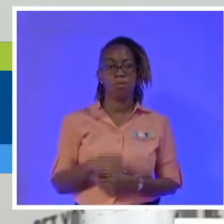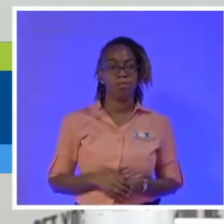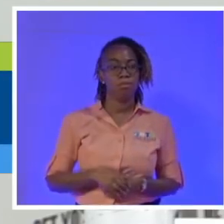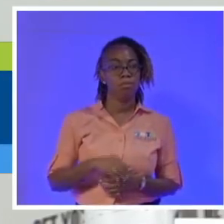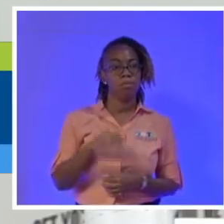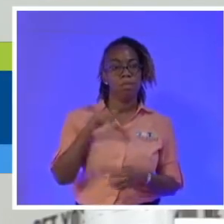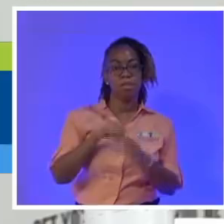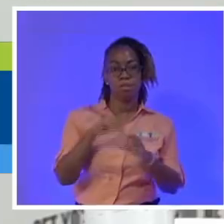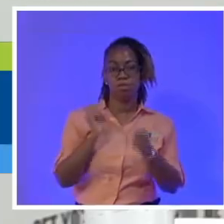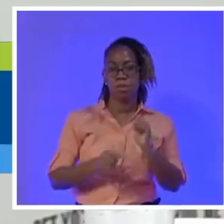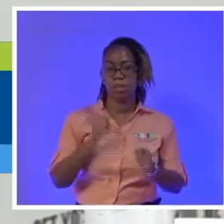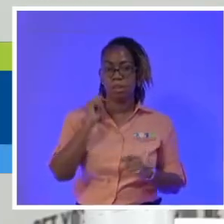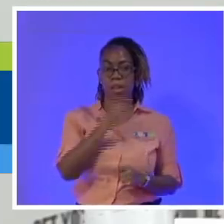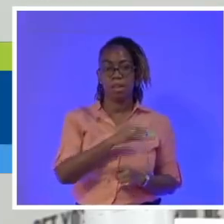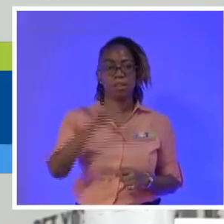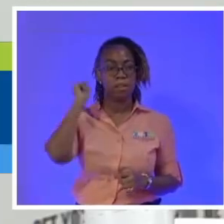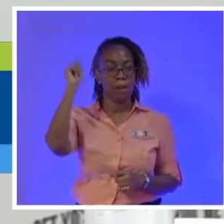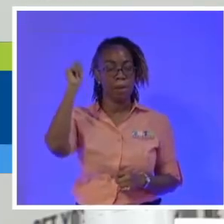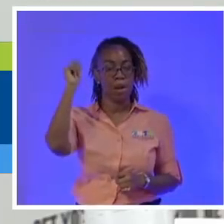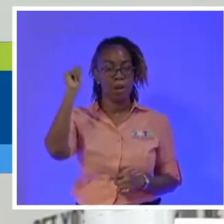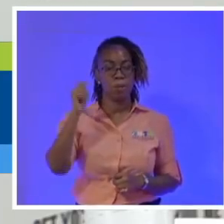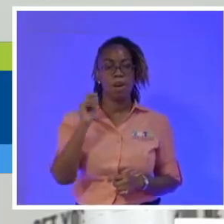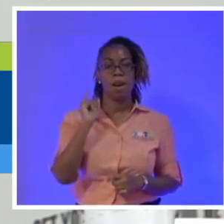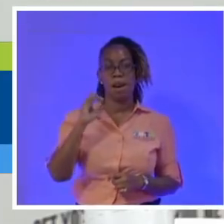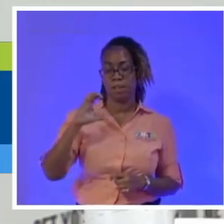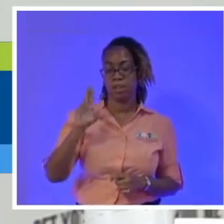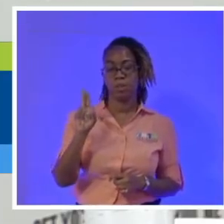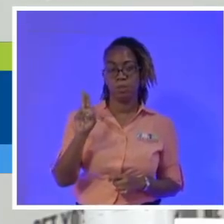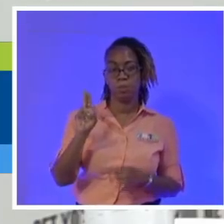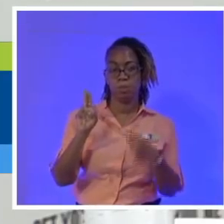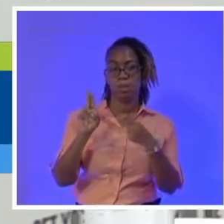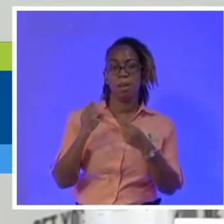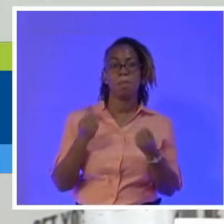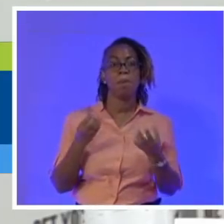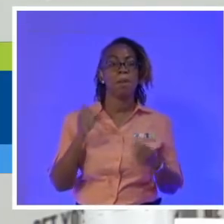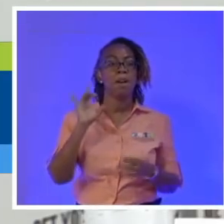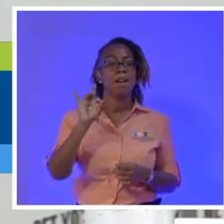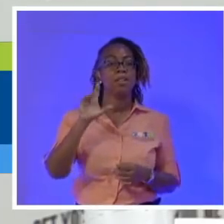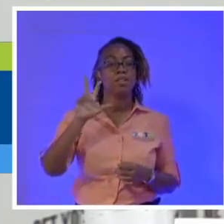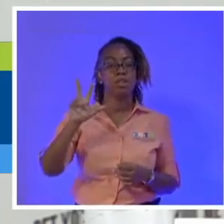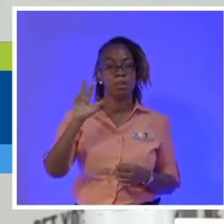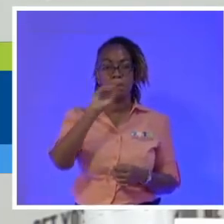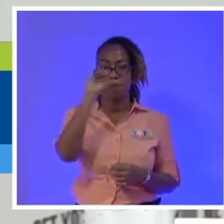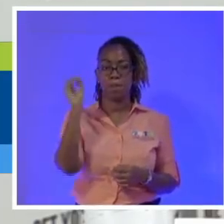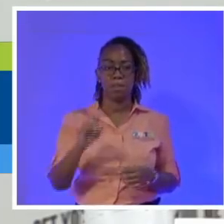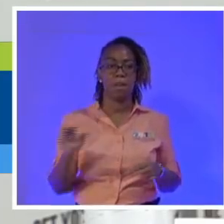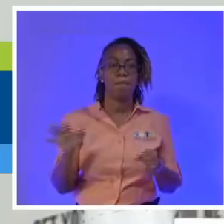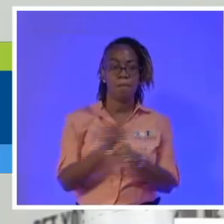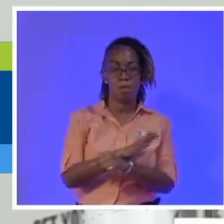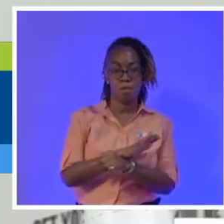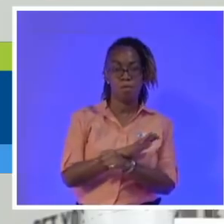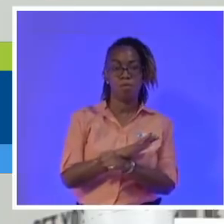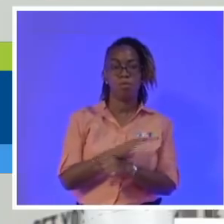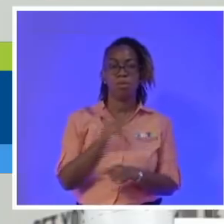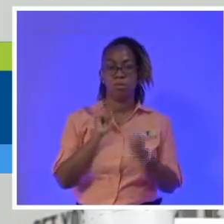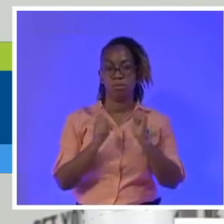Tobago, the ICU occupancy is 83%. In